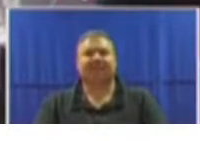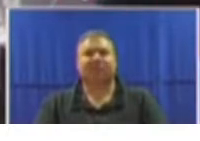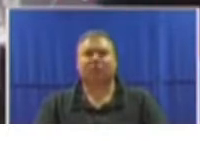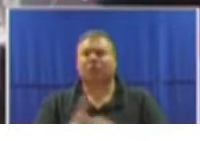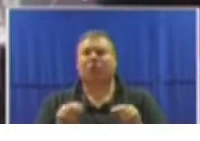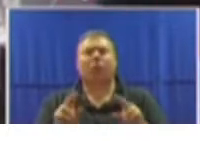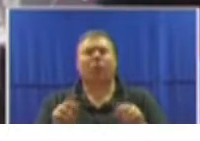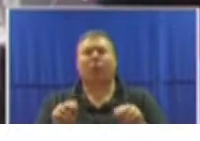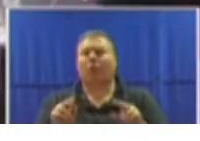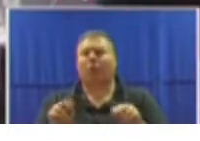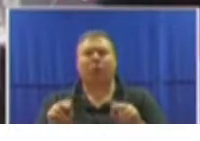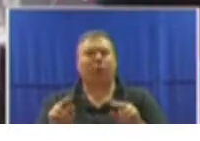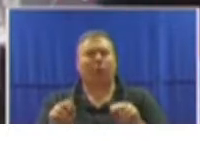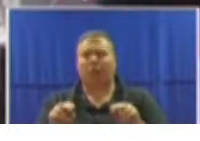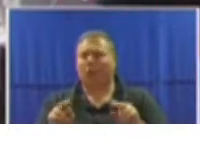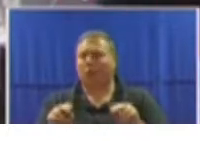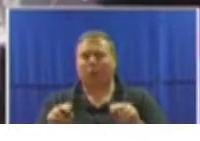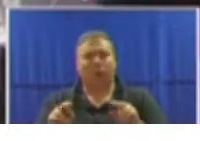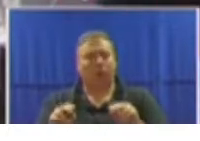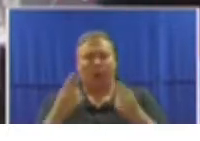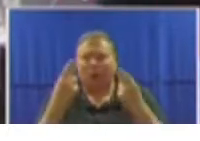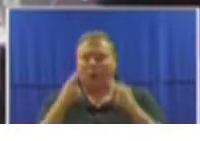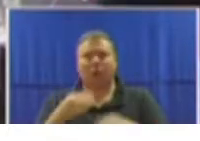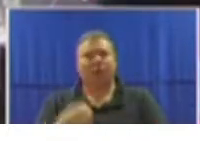No, honorable members.